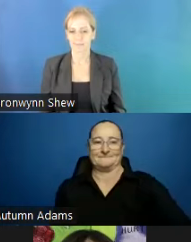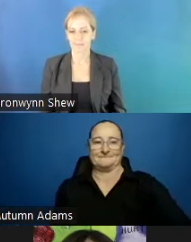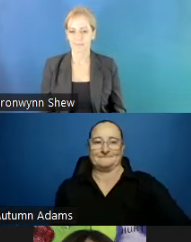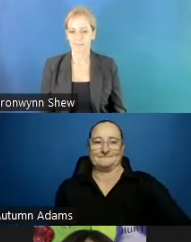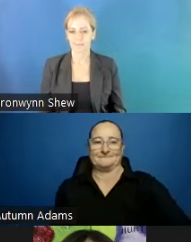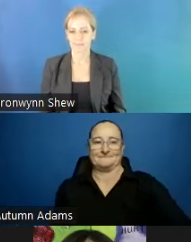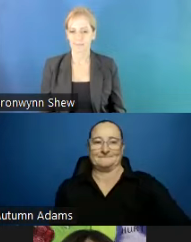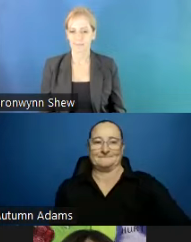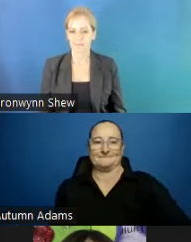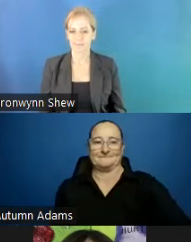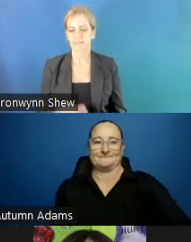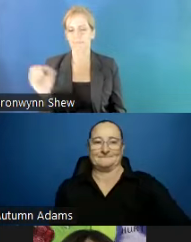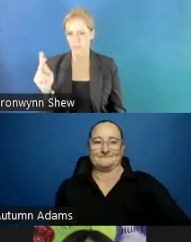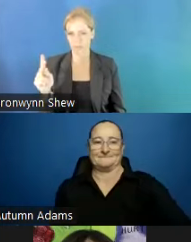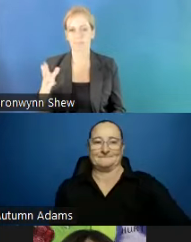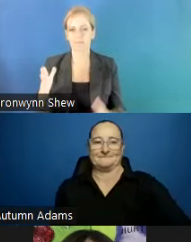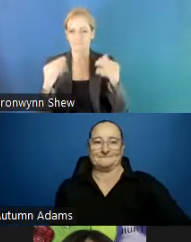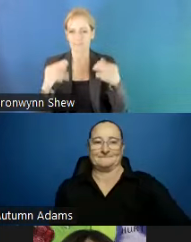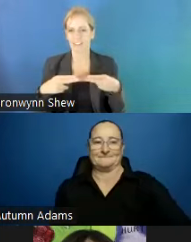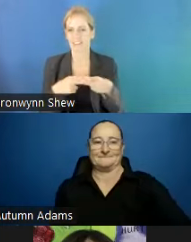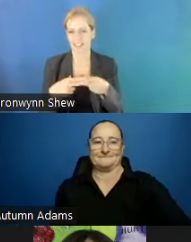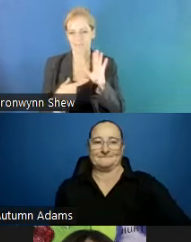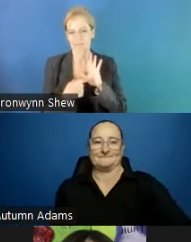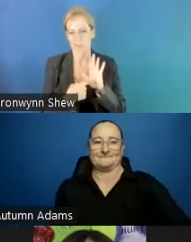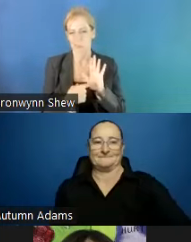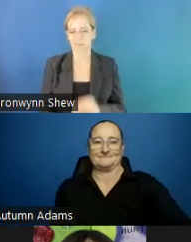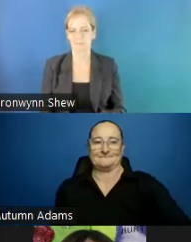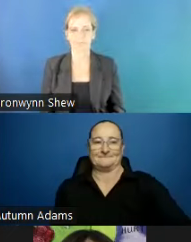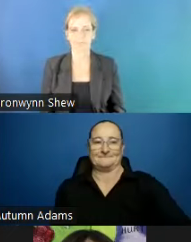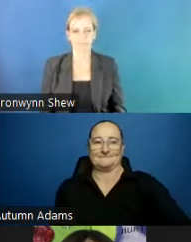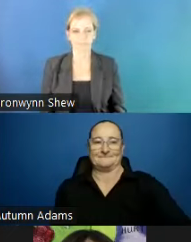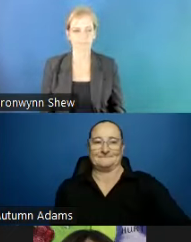All right, next slide. Let's show the next slide, please.